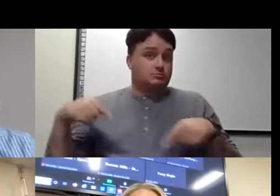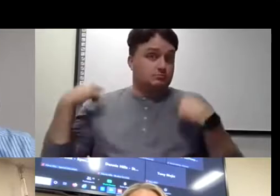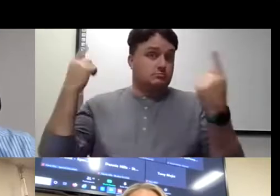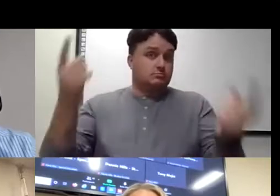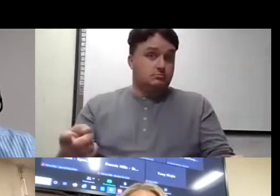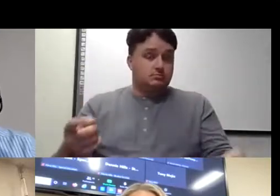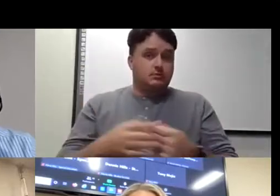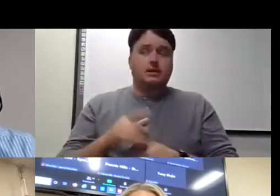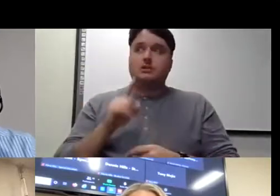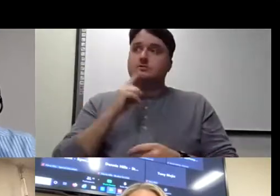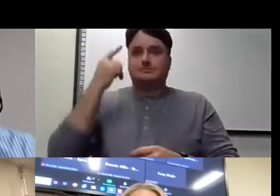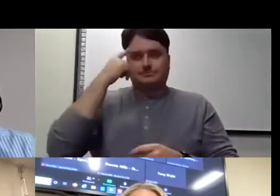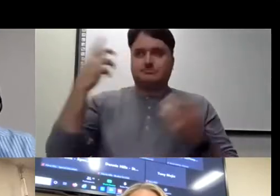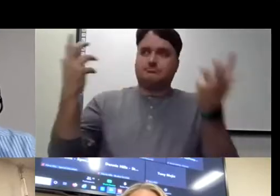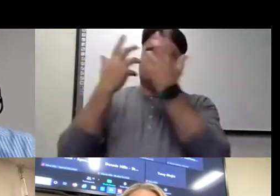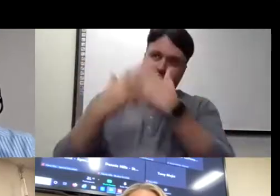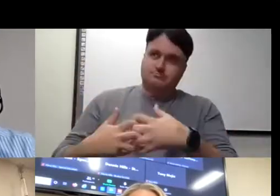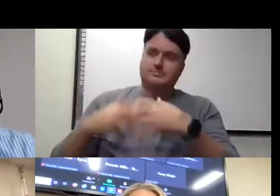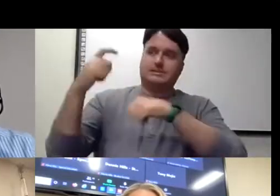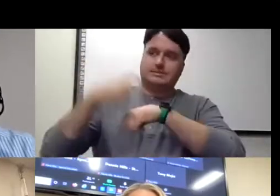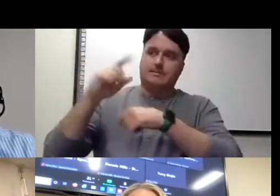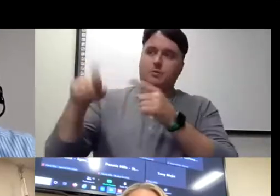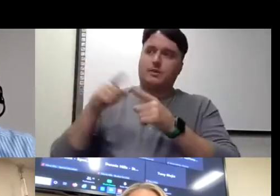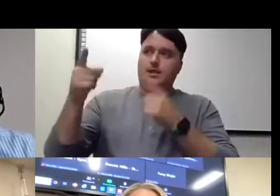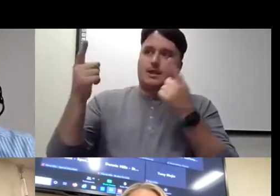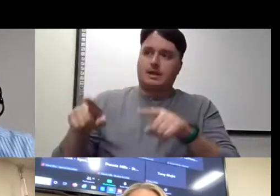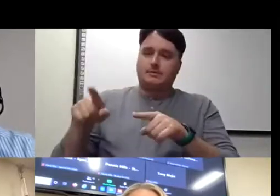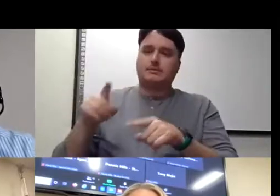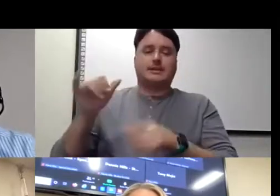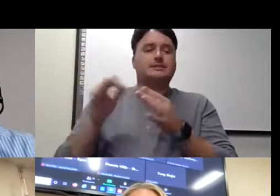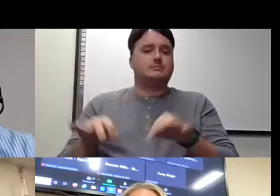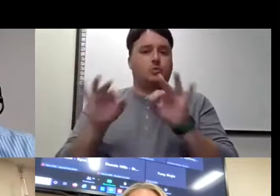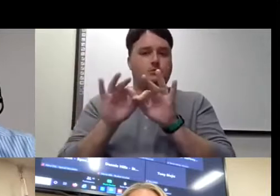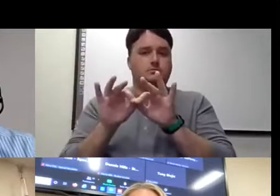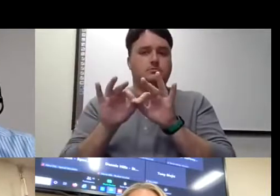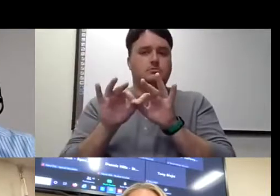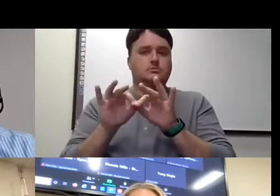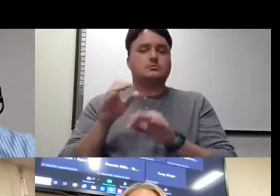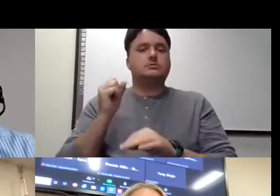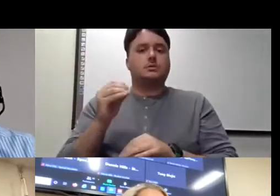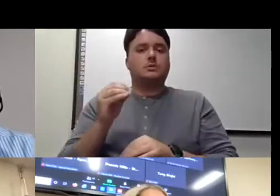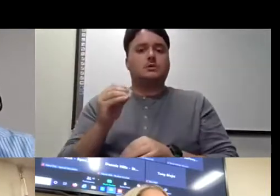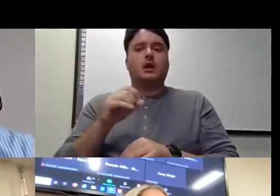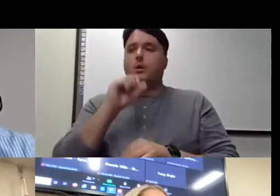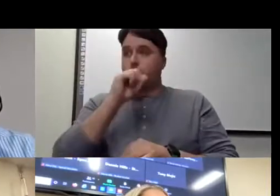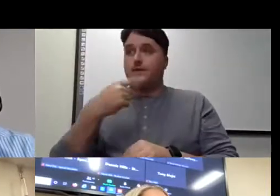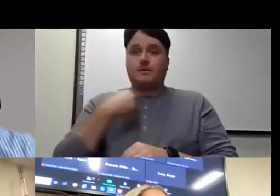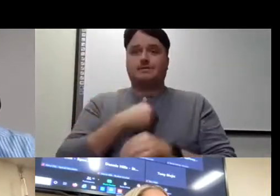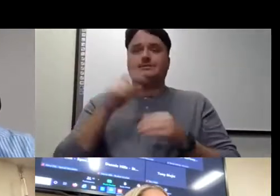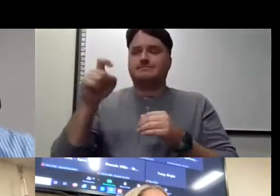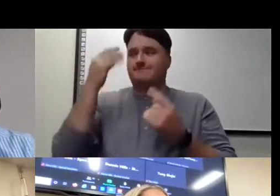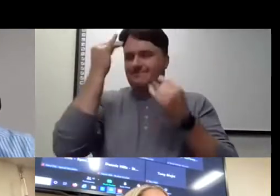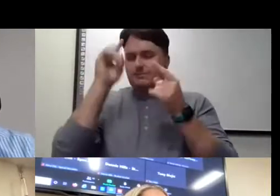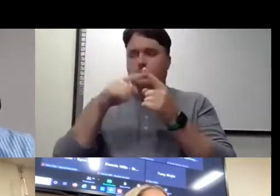I just think the alignment and timing of when that happens is important. So I would love for us to kind of think about like